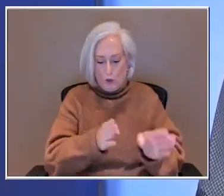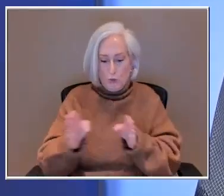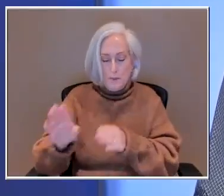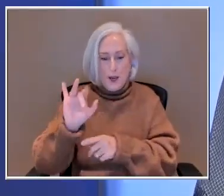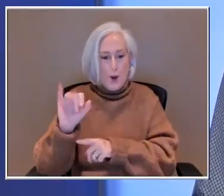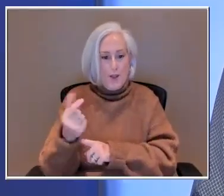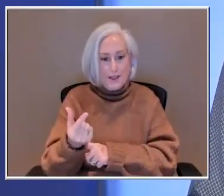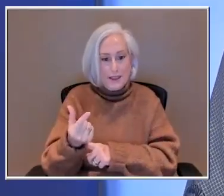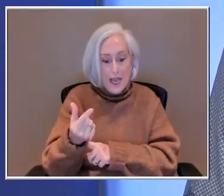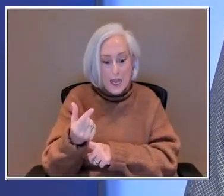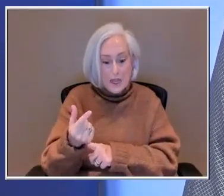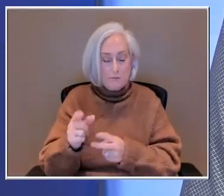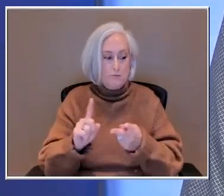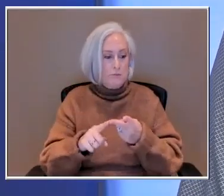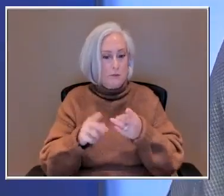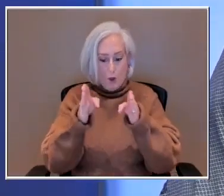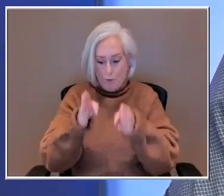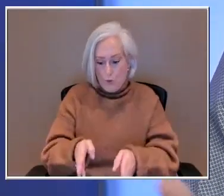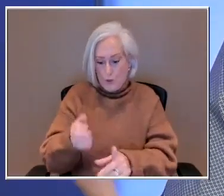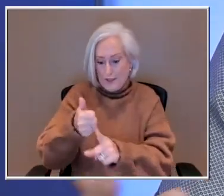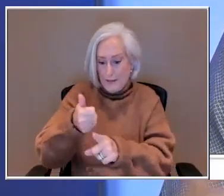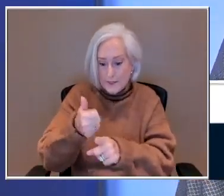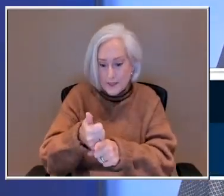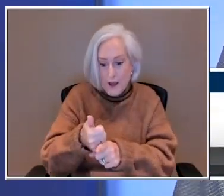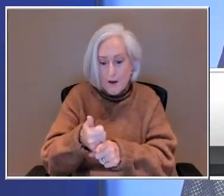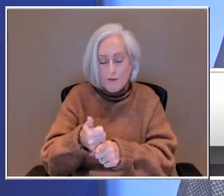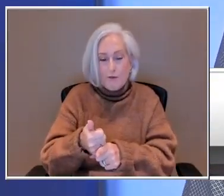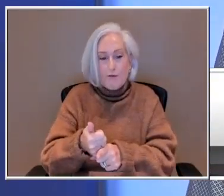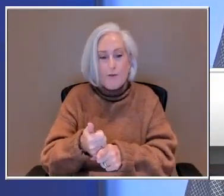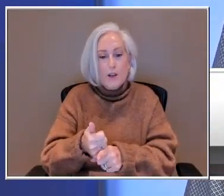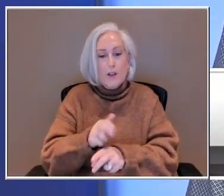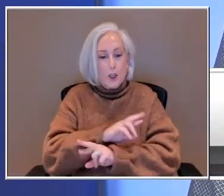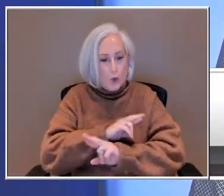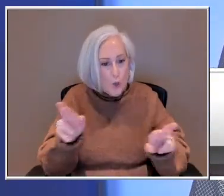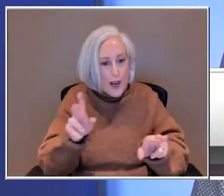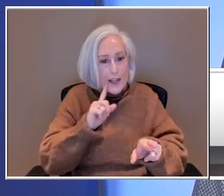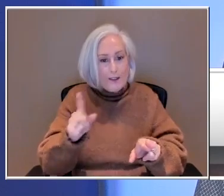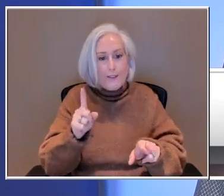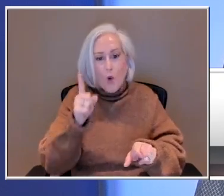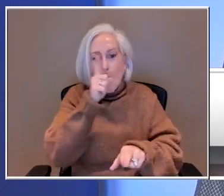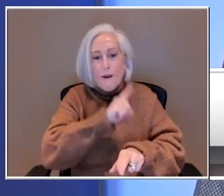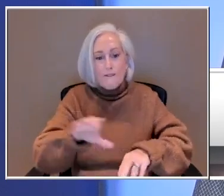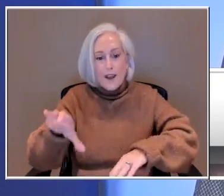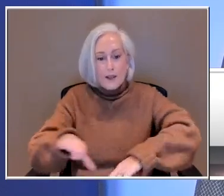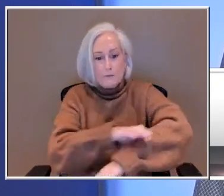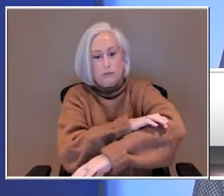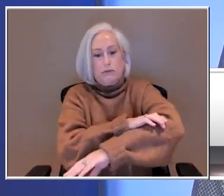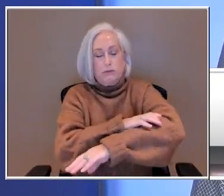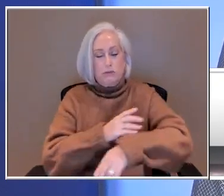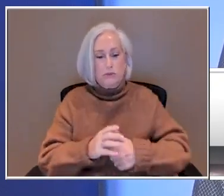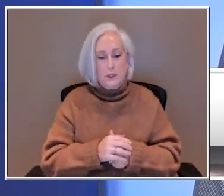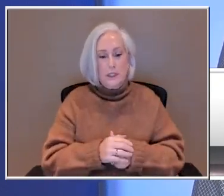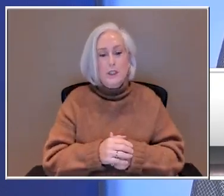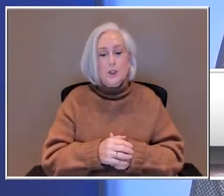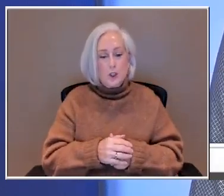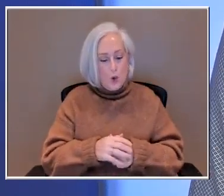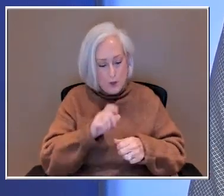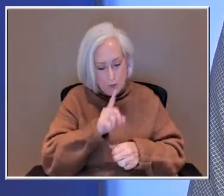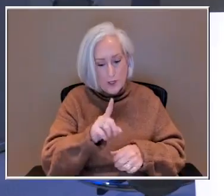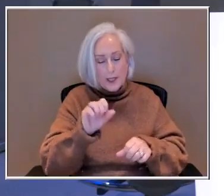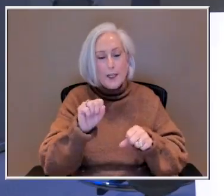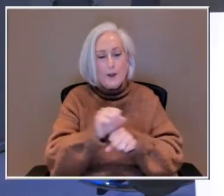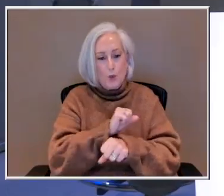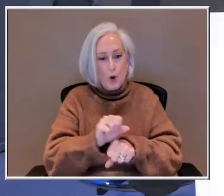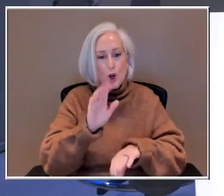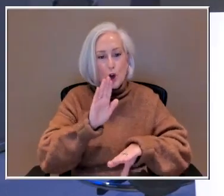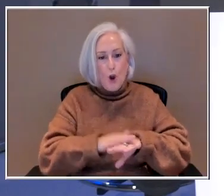itself. You know, how are they able to gradually build up? And so we work on the core and their overall endurance as well. All right, Dr. Rosenthal, you have to